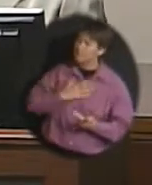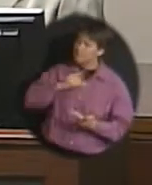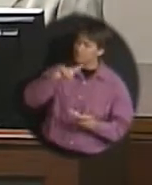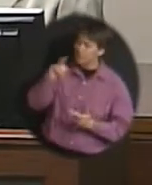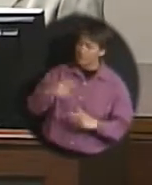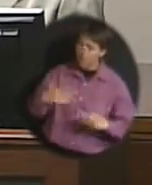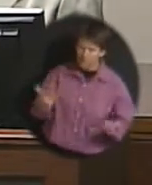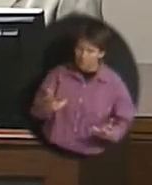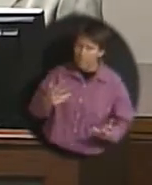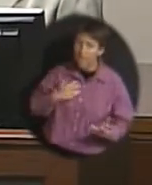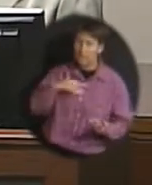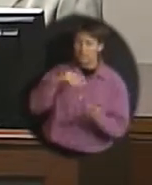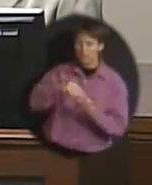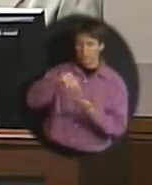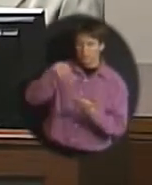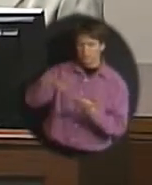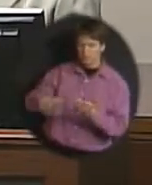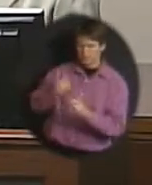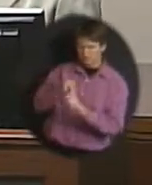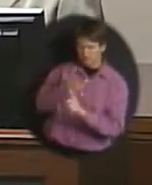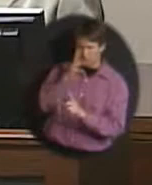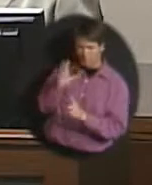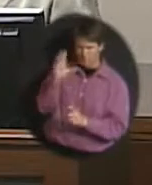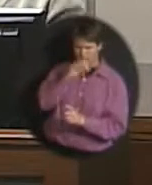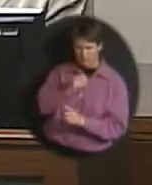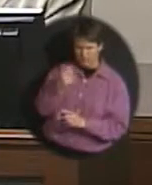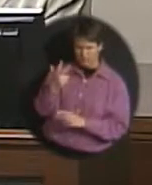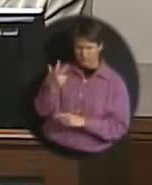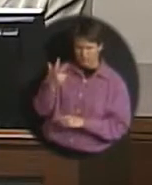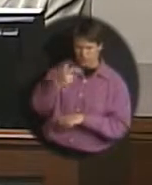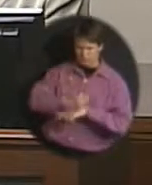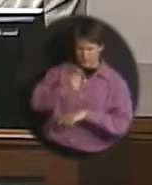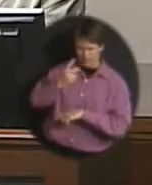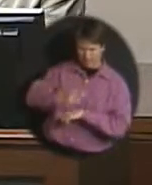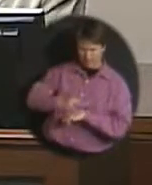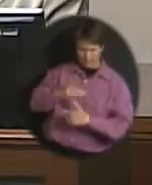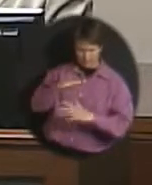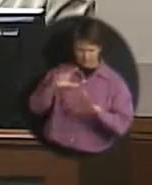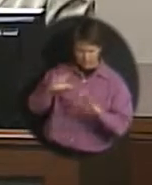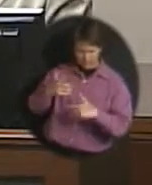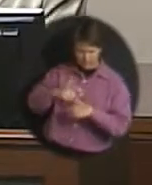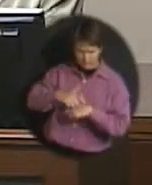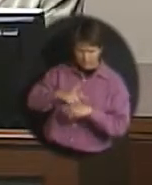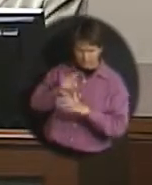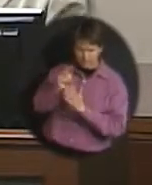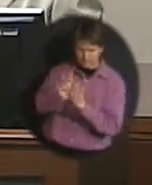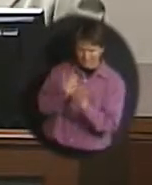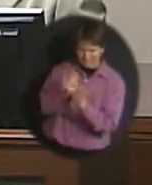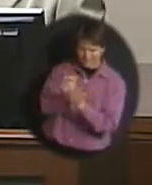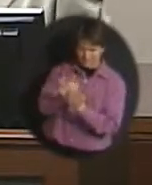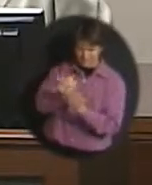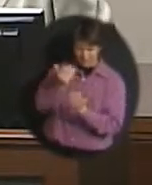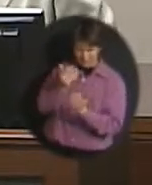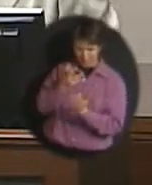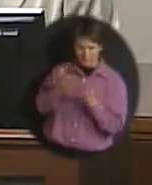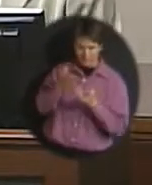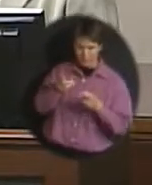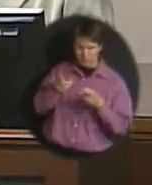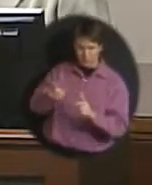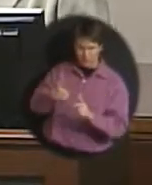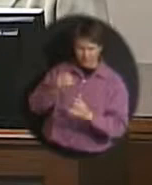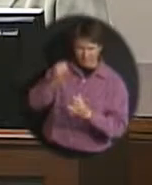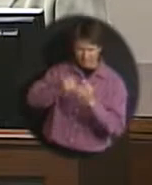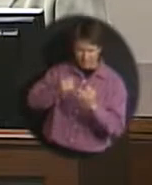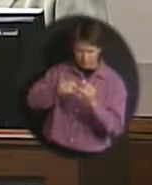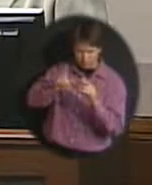pertained to the students missing 3.5 days of class in that time period just prior to and perhaps even during final